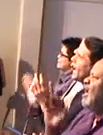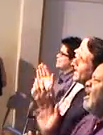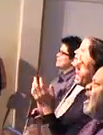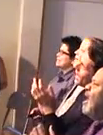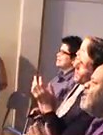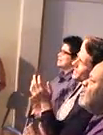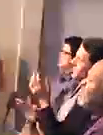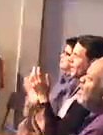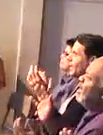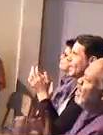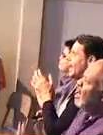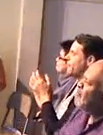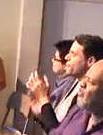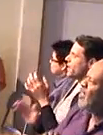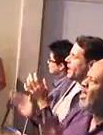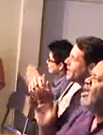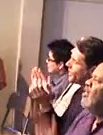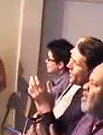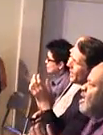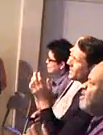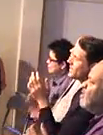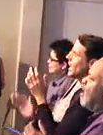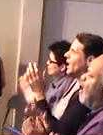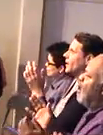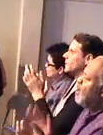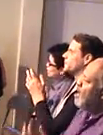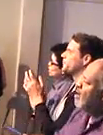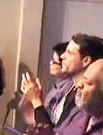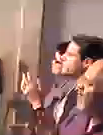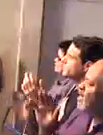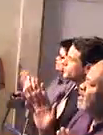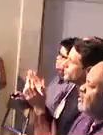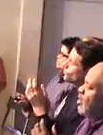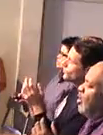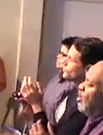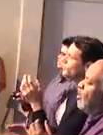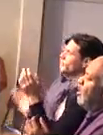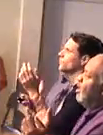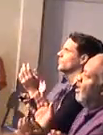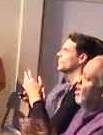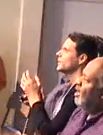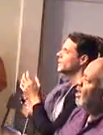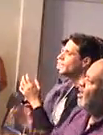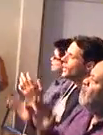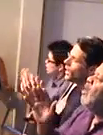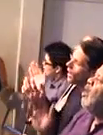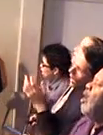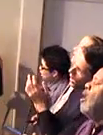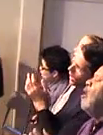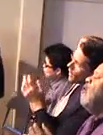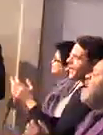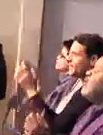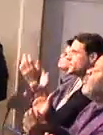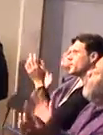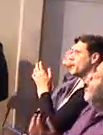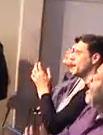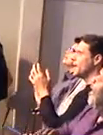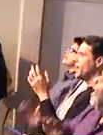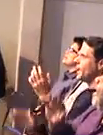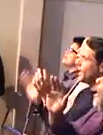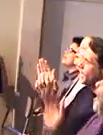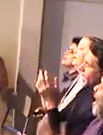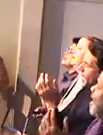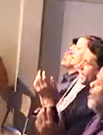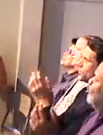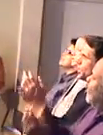story I sing song of Victory oh